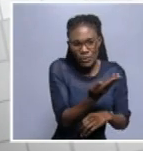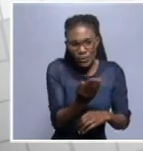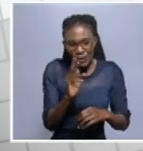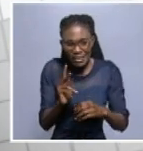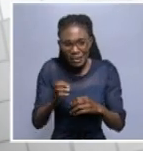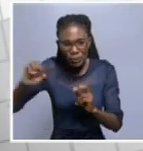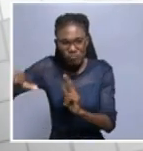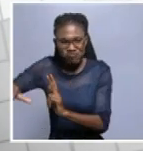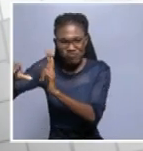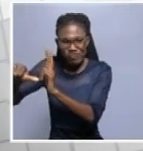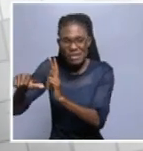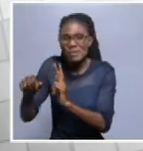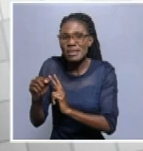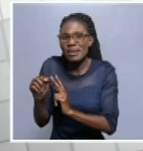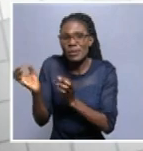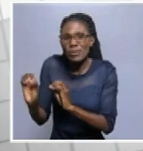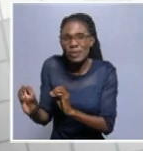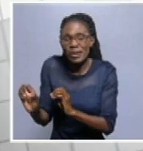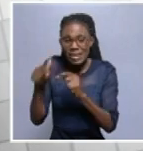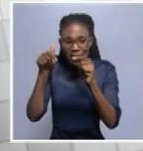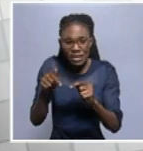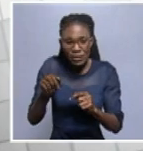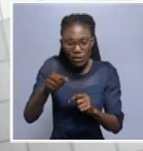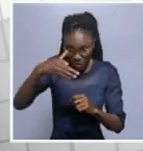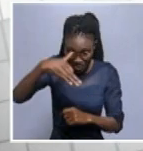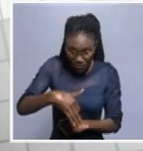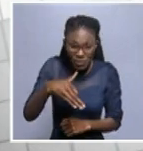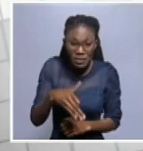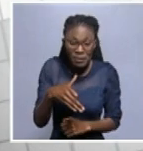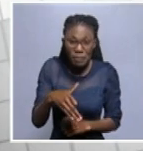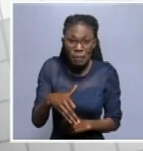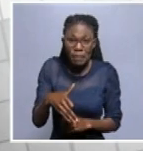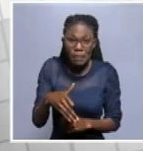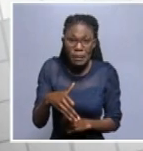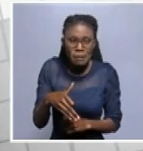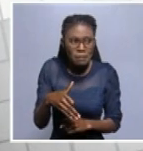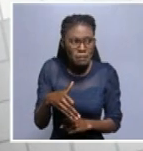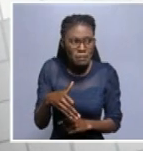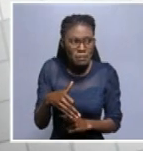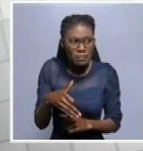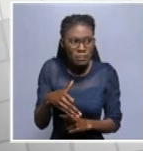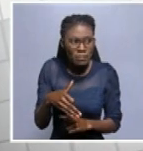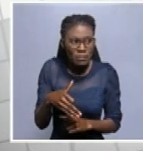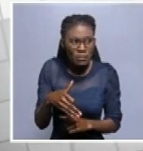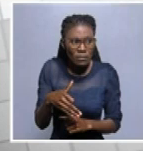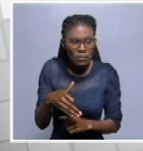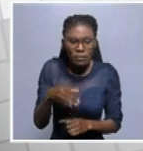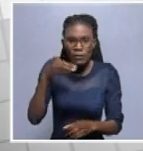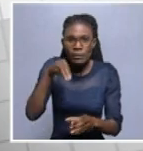by this decision, especially given that Namibia has for decades been vocal about Israeli occupation of